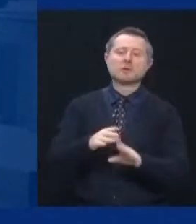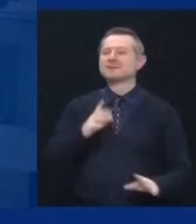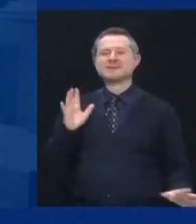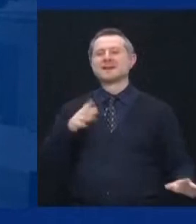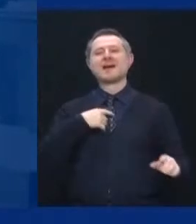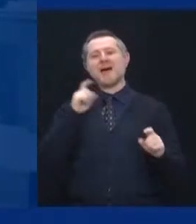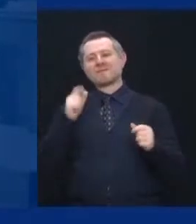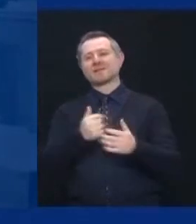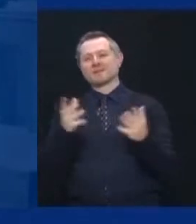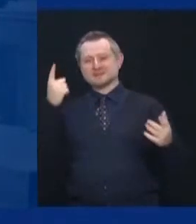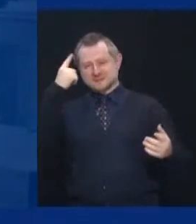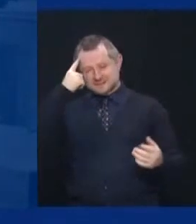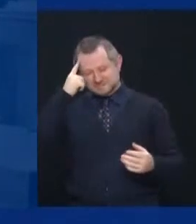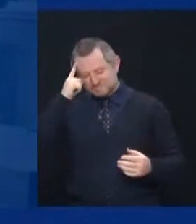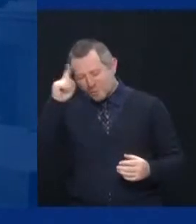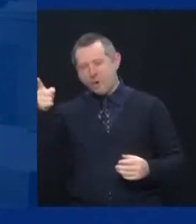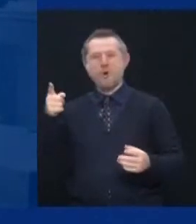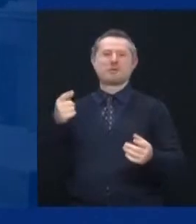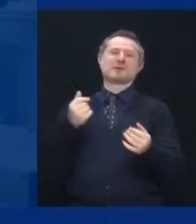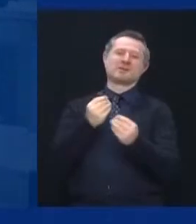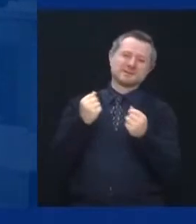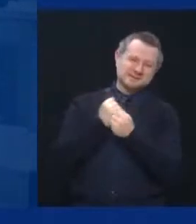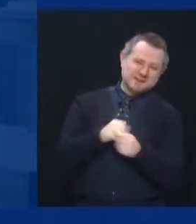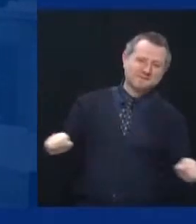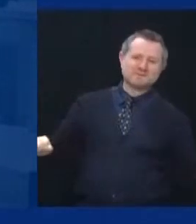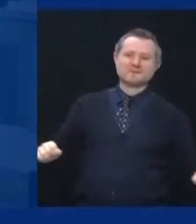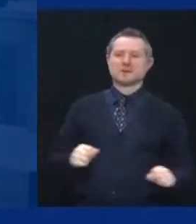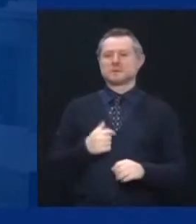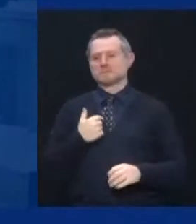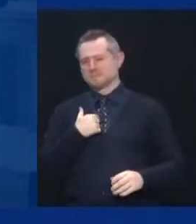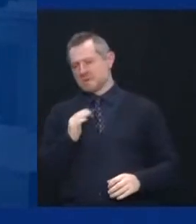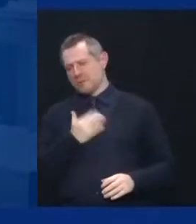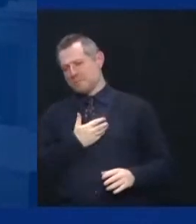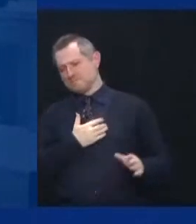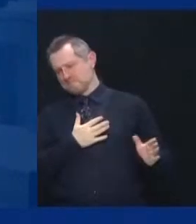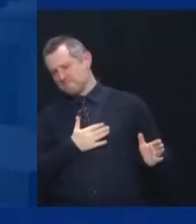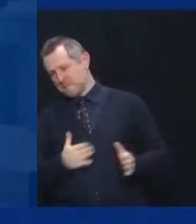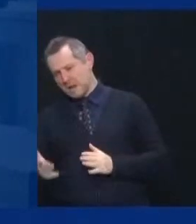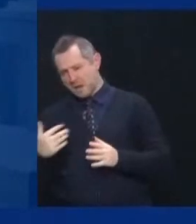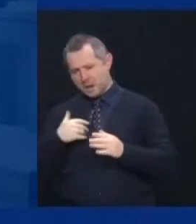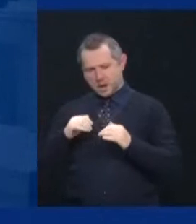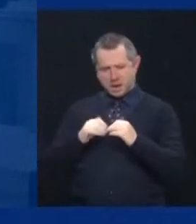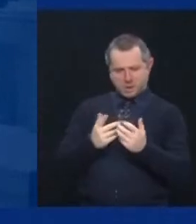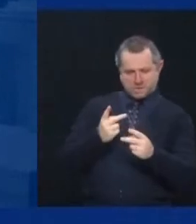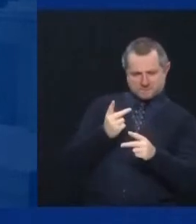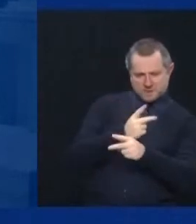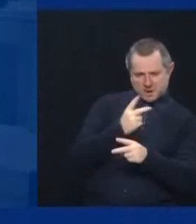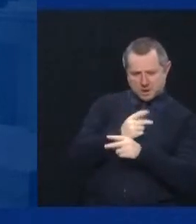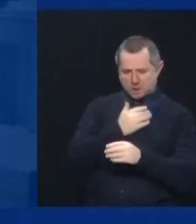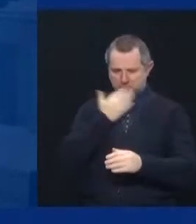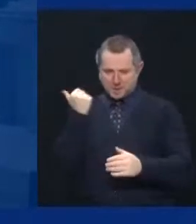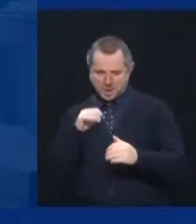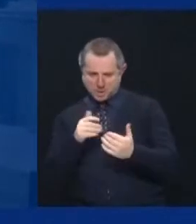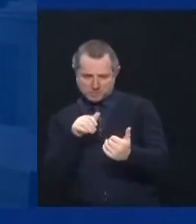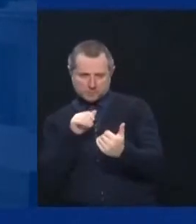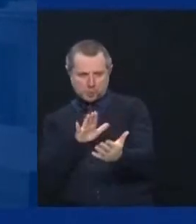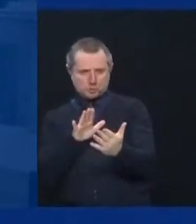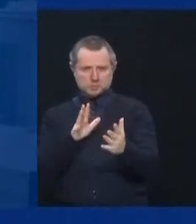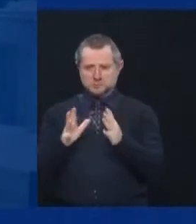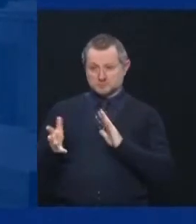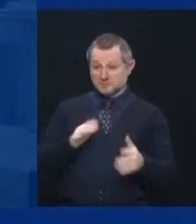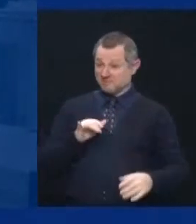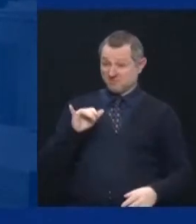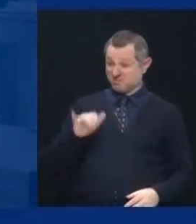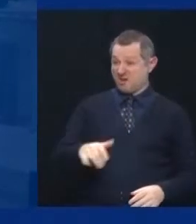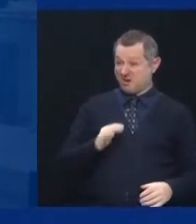safe. And that's going to be the path for us to navigate. And that's going to be the path all through 2021,